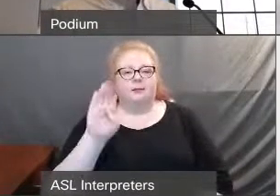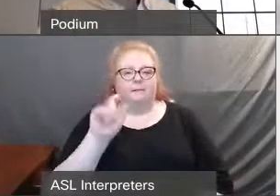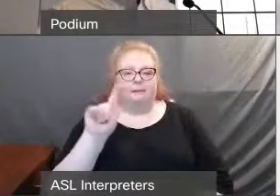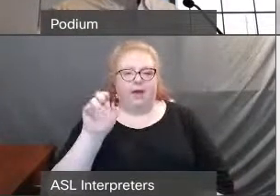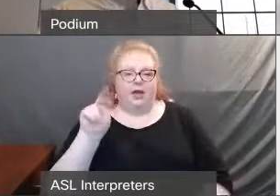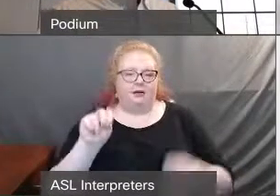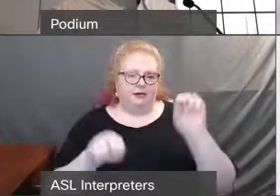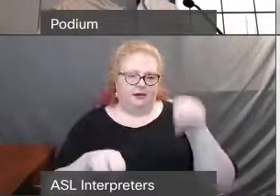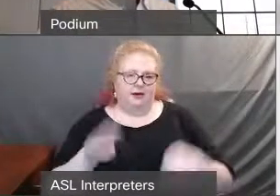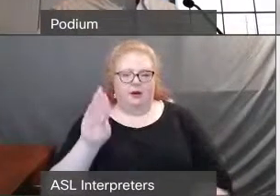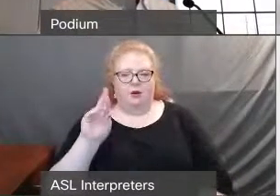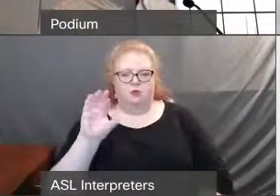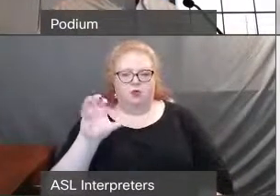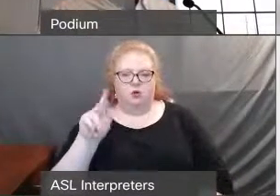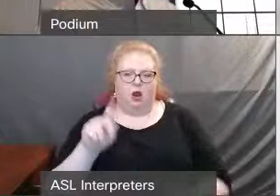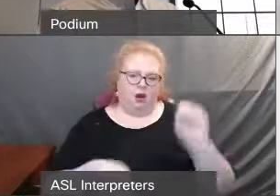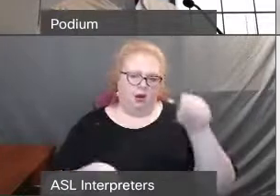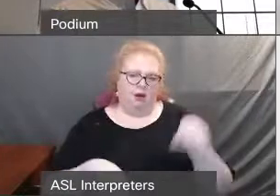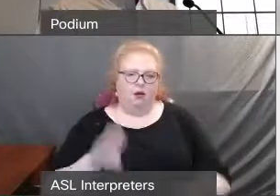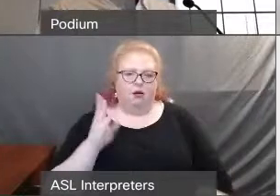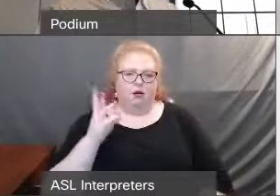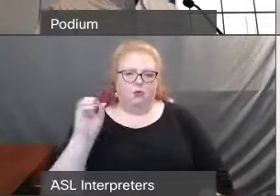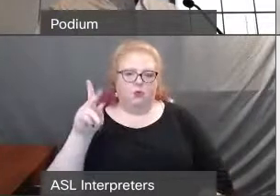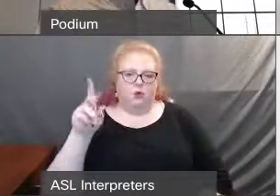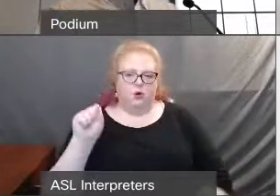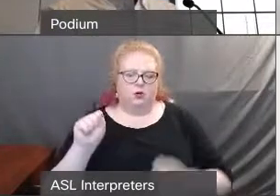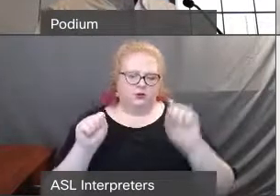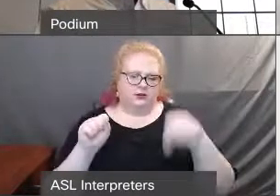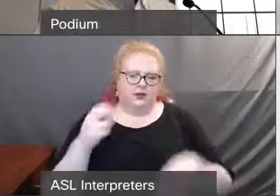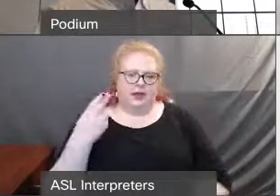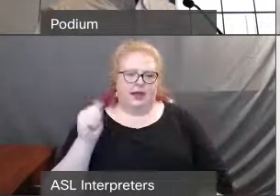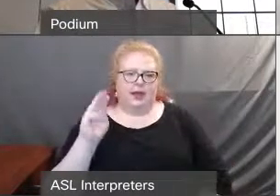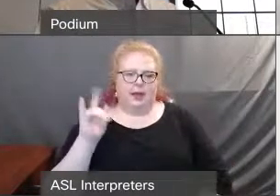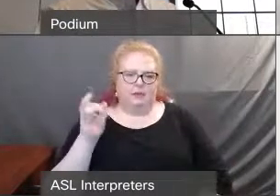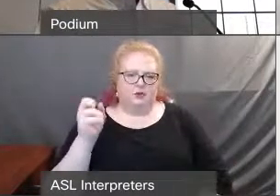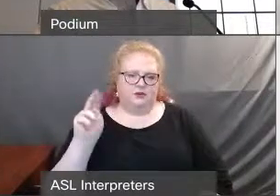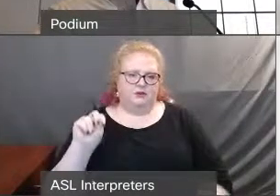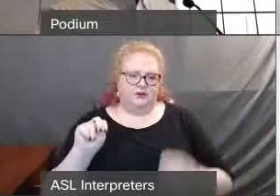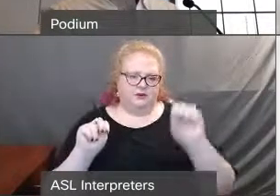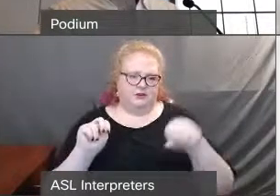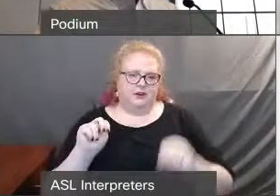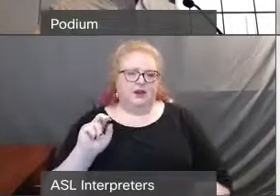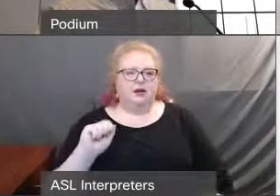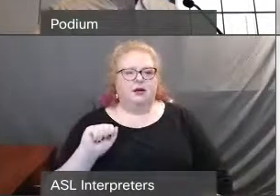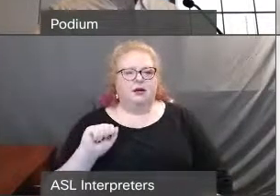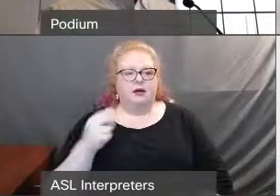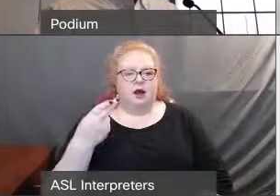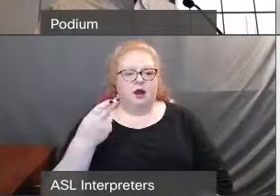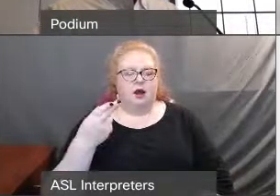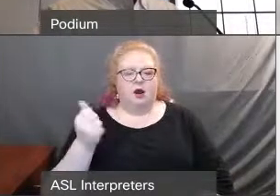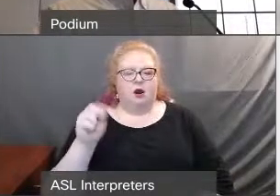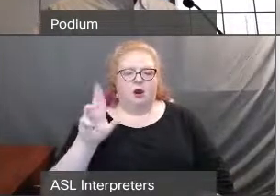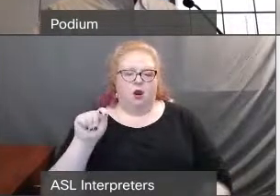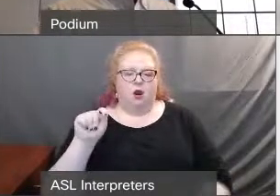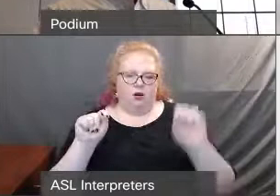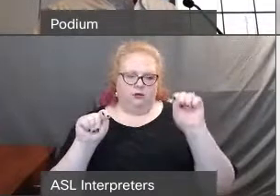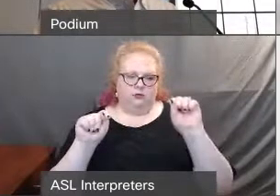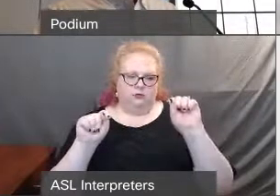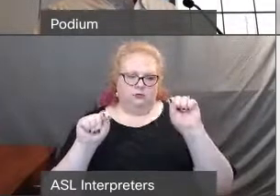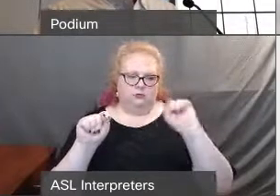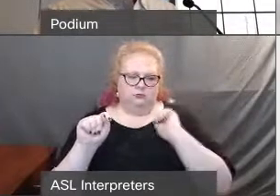Aye. Brock? Aye. Brooks? Aye. Hamilton? Aye. Hart?